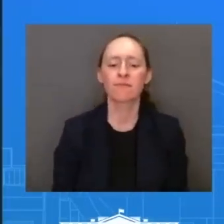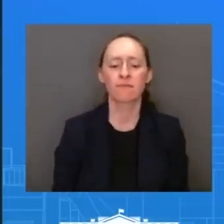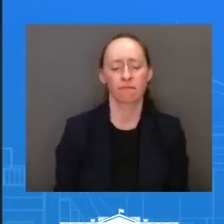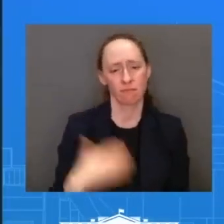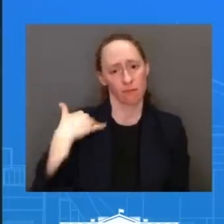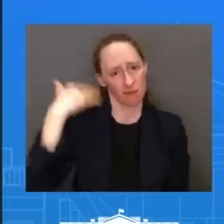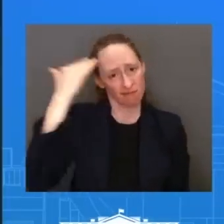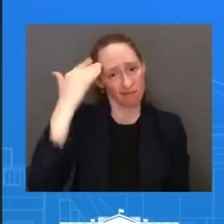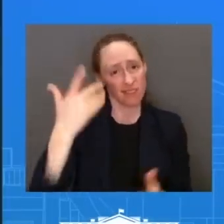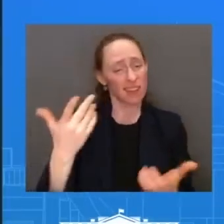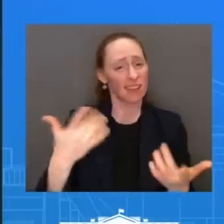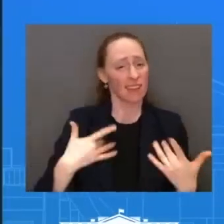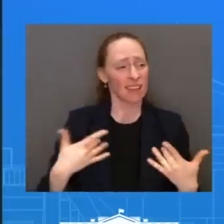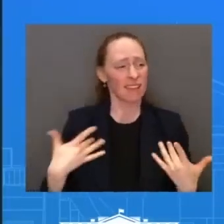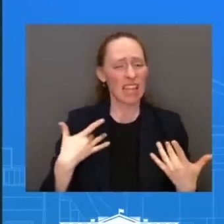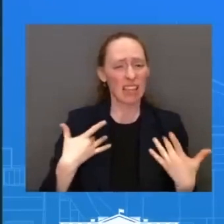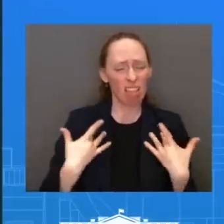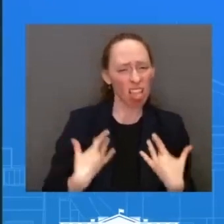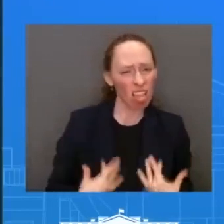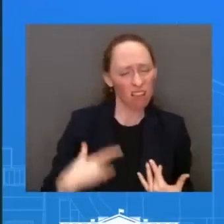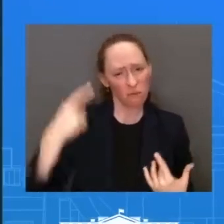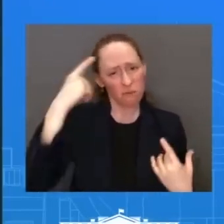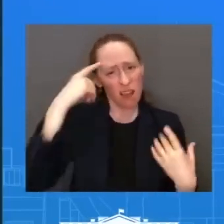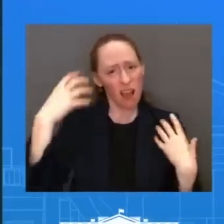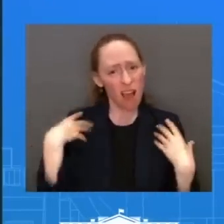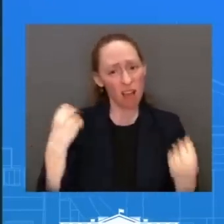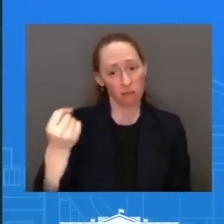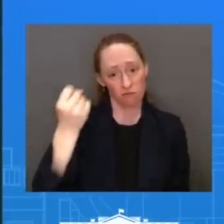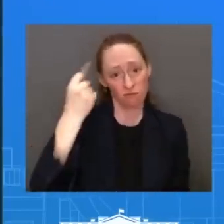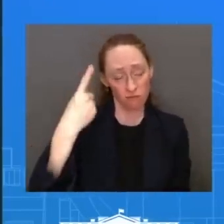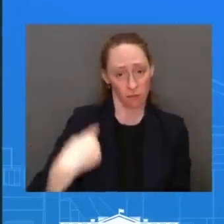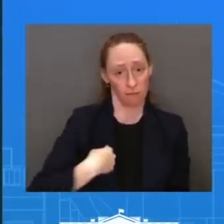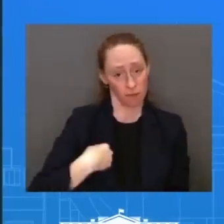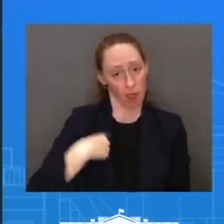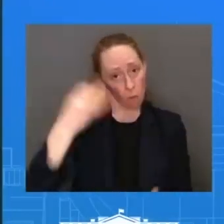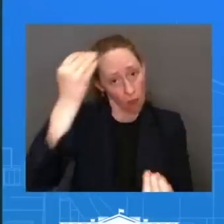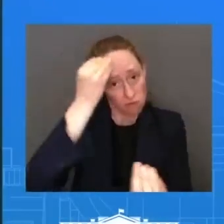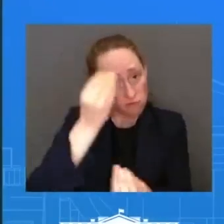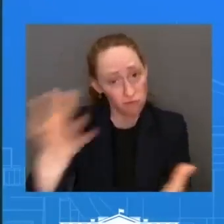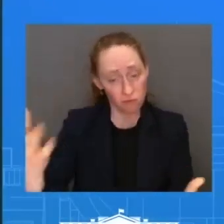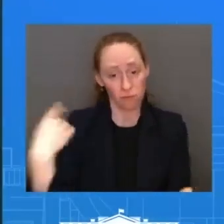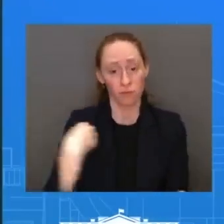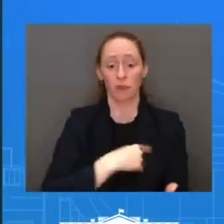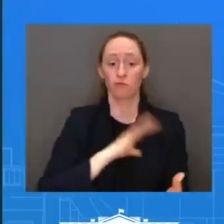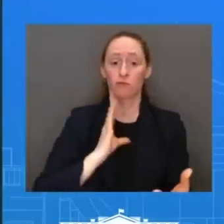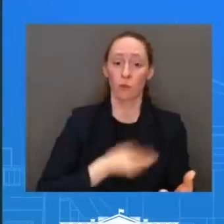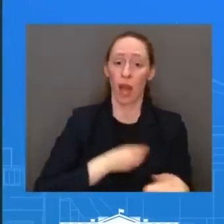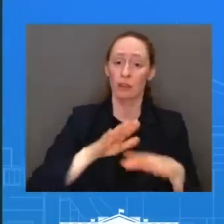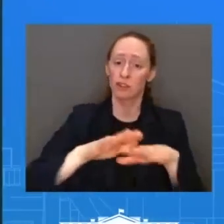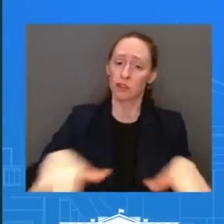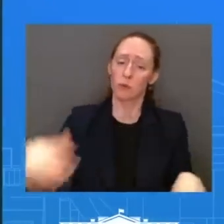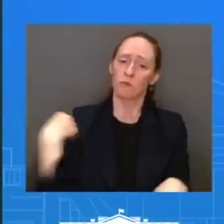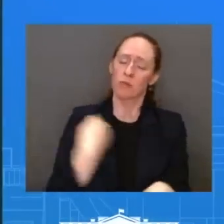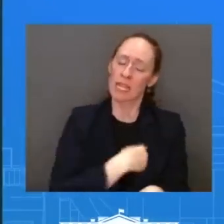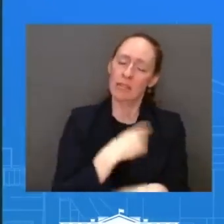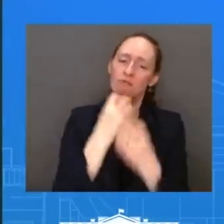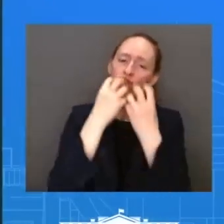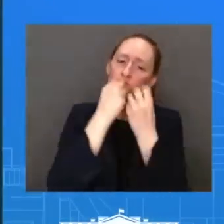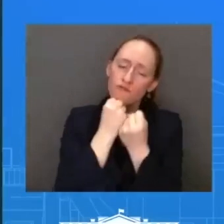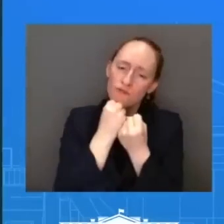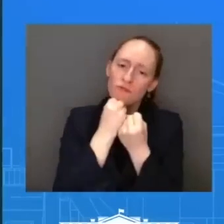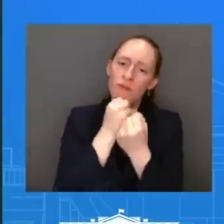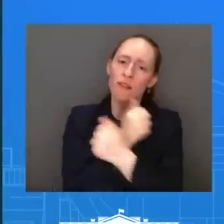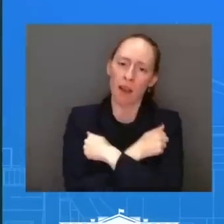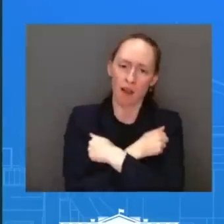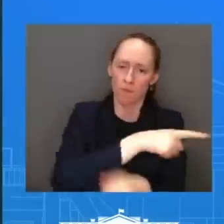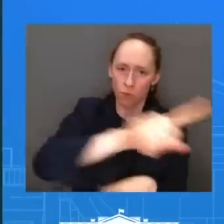are, just the way you are. And if you're feeling overwhelmed, you call 988, the National Crisis